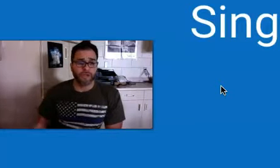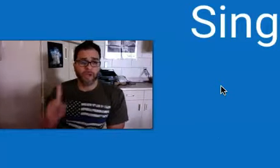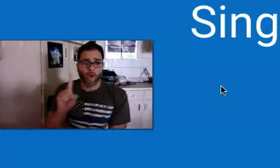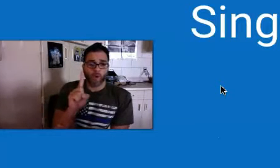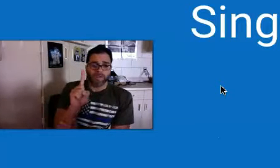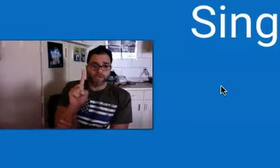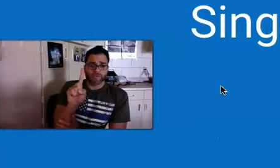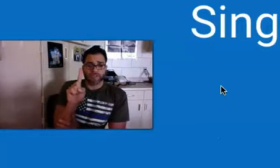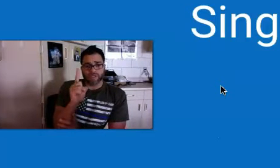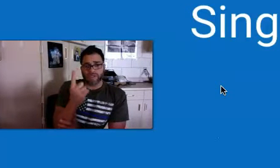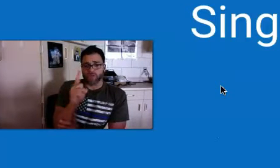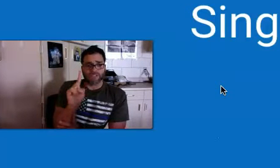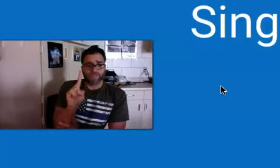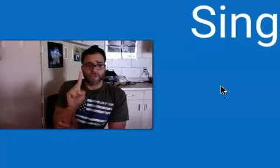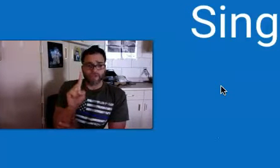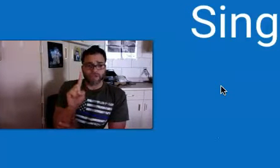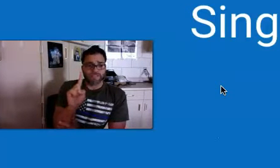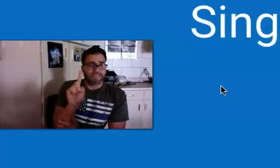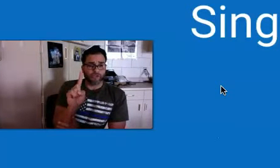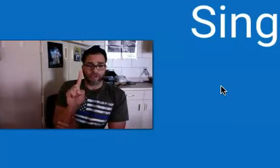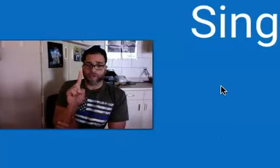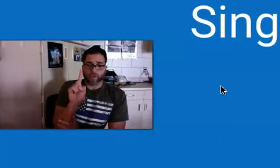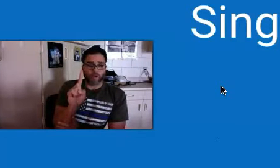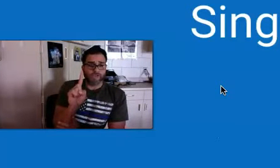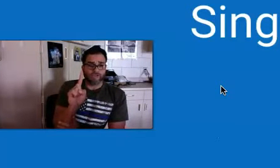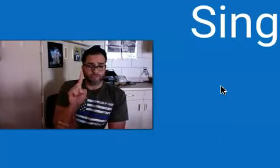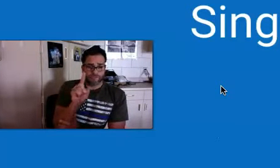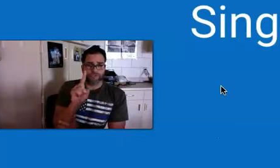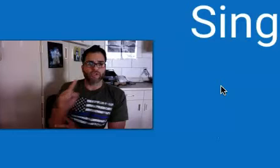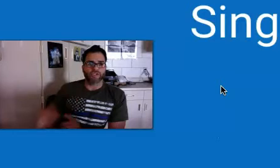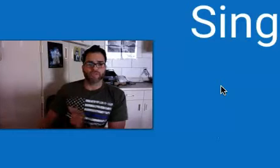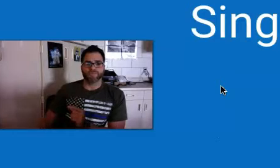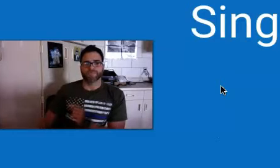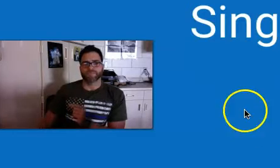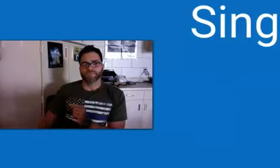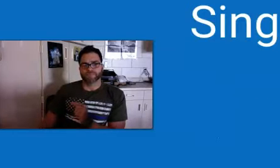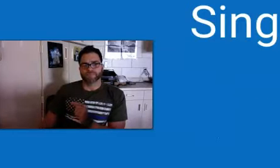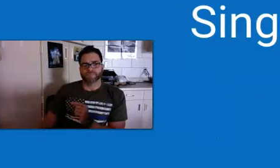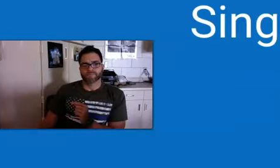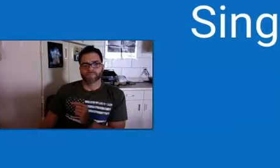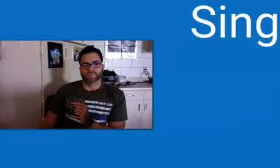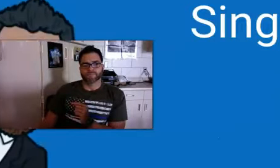Singular. Always use just a finger. Singular. That's all I have to do. I'll show it to you.